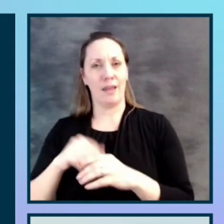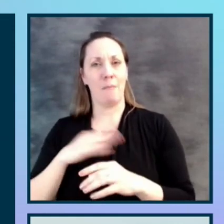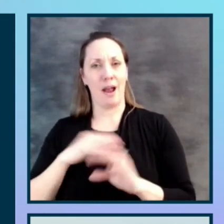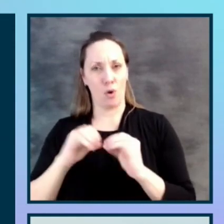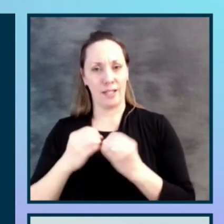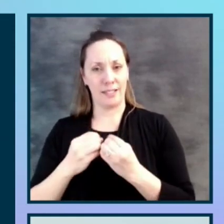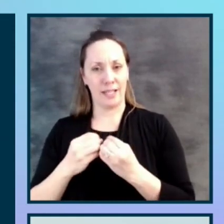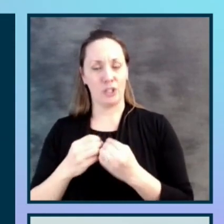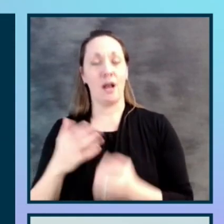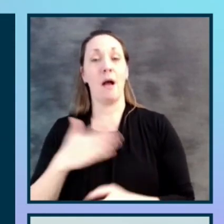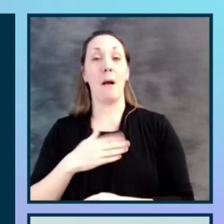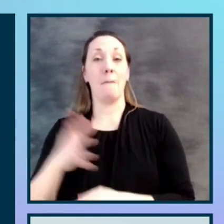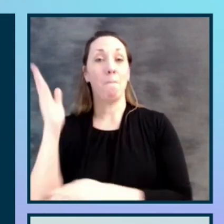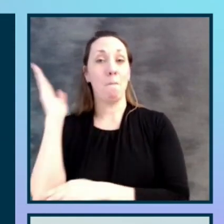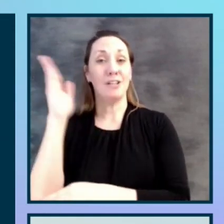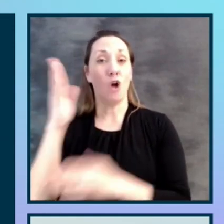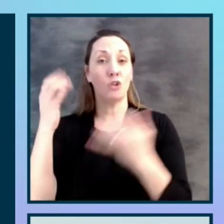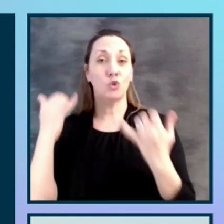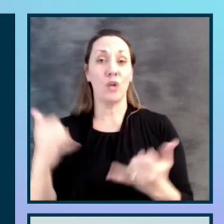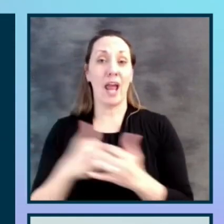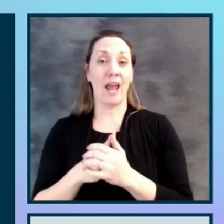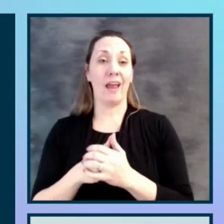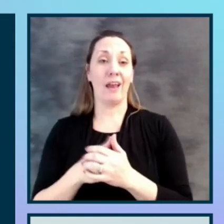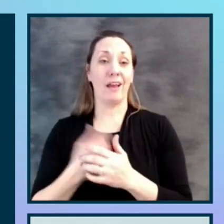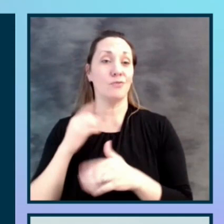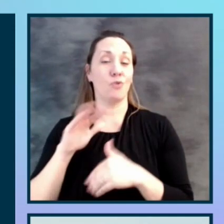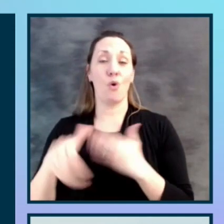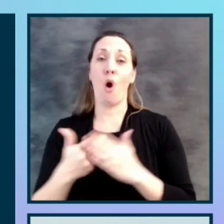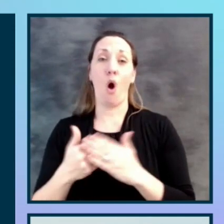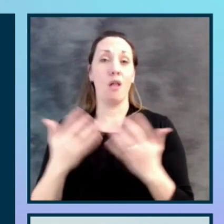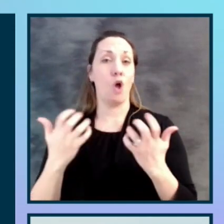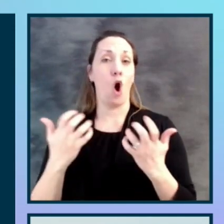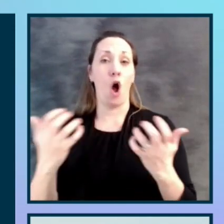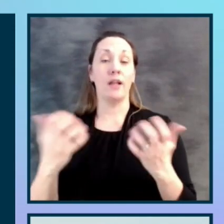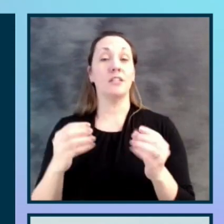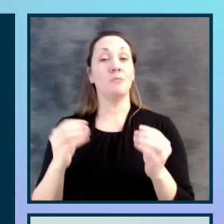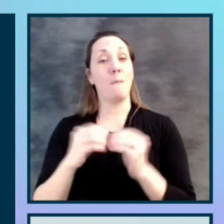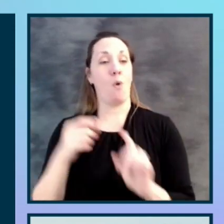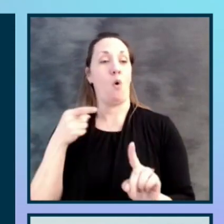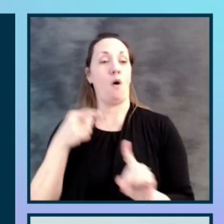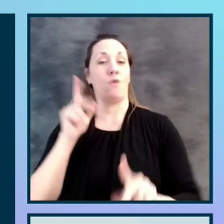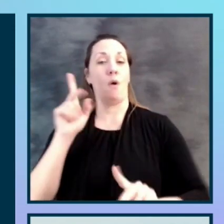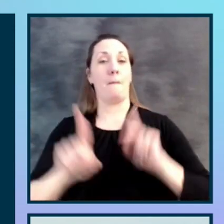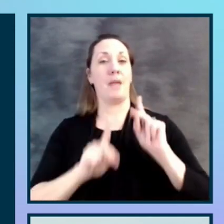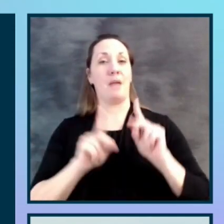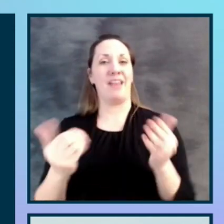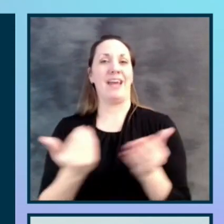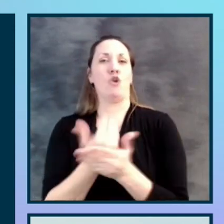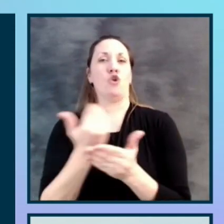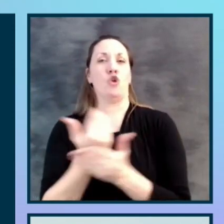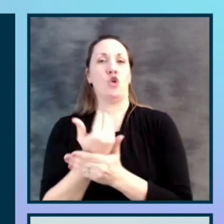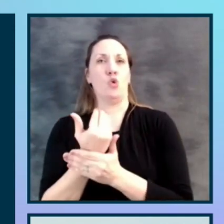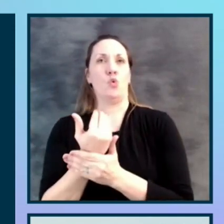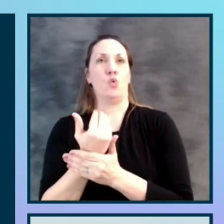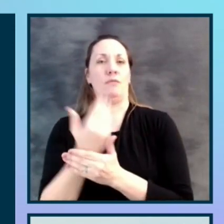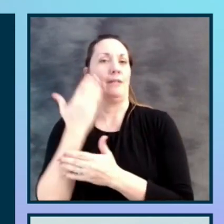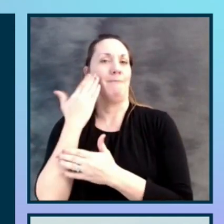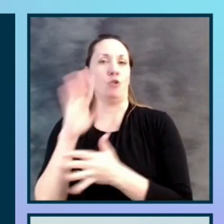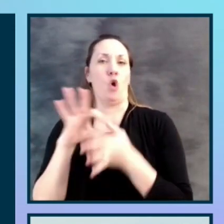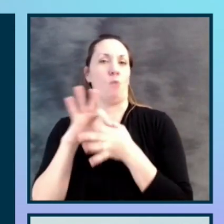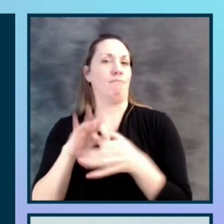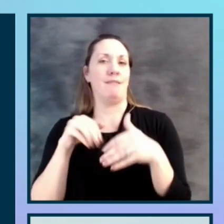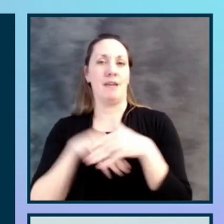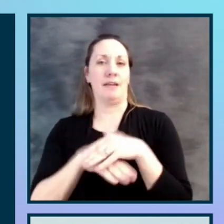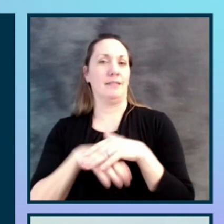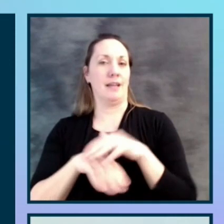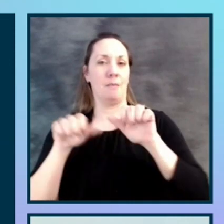My talk today is suitable for all audiences, but more so for people who are new to accessibility. My talk